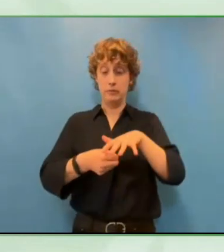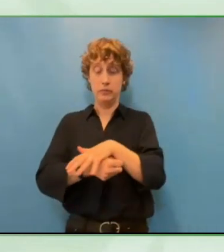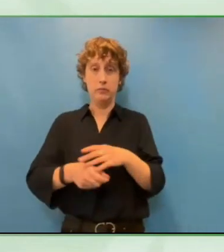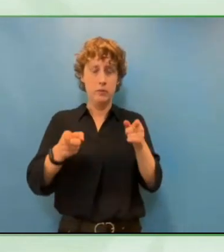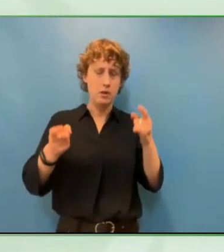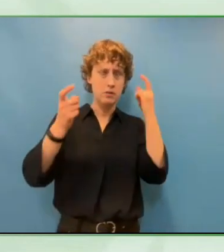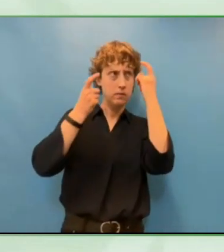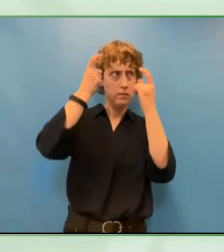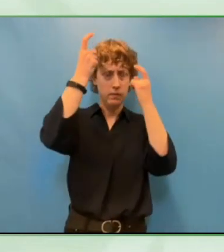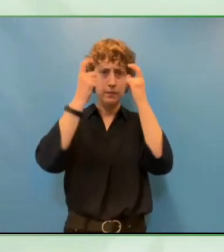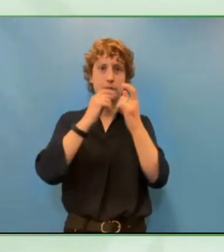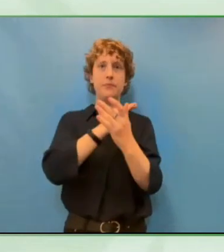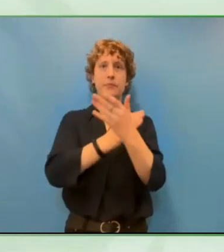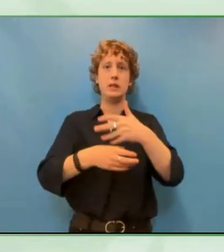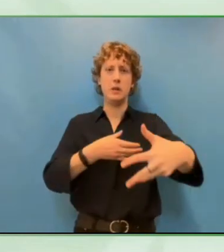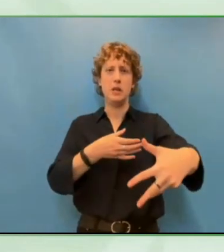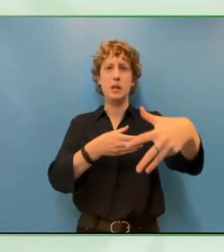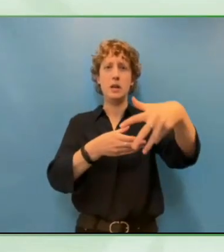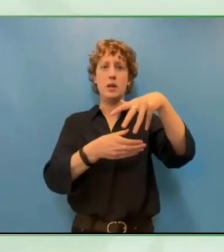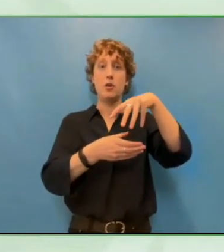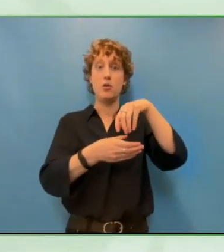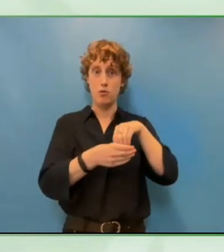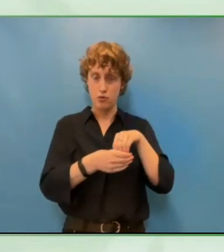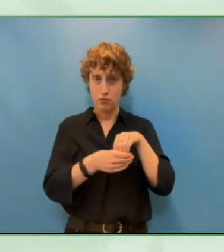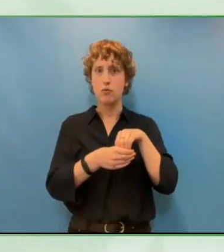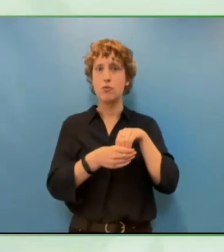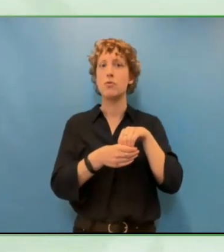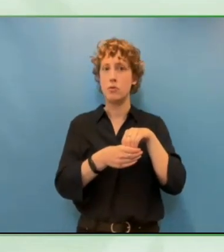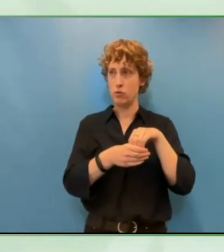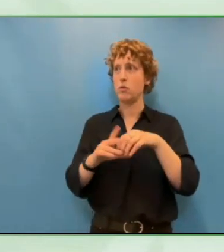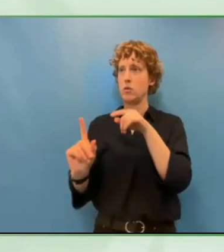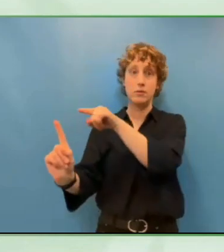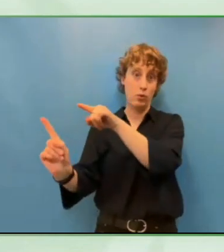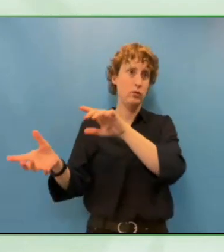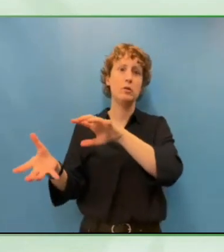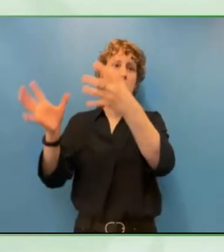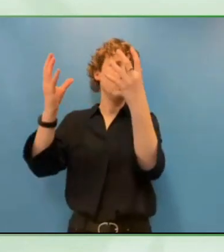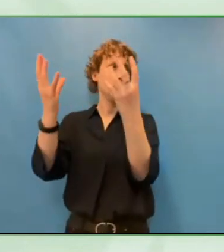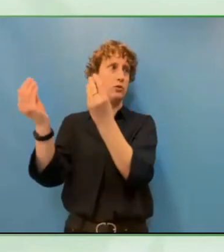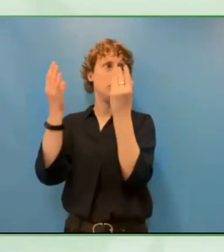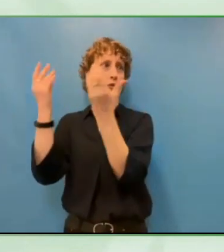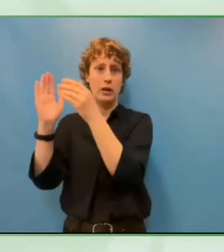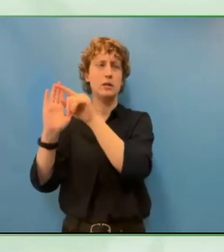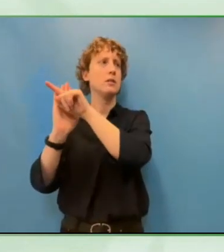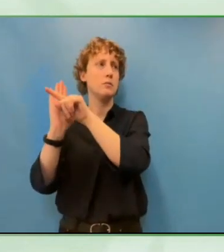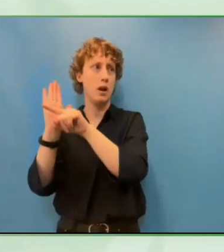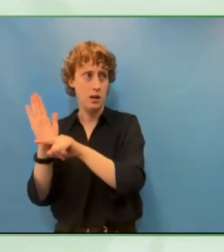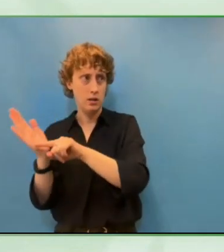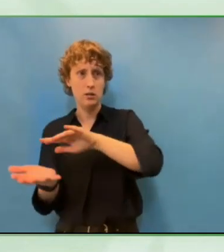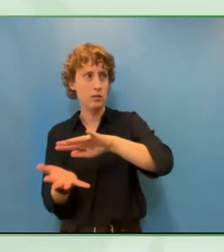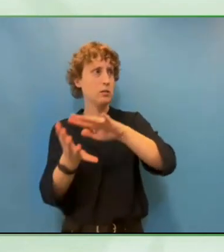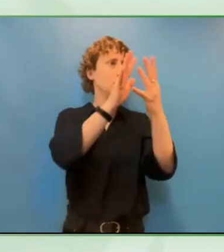sure that their crisis response policies, but also the action in the end, when in the trainings, for